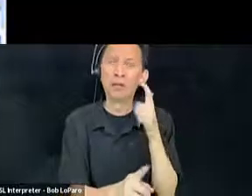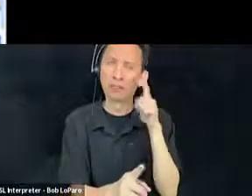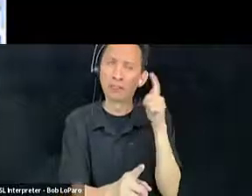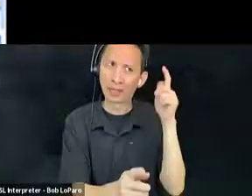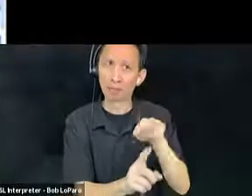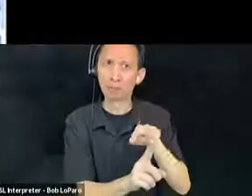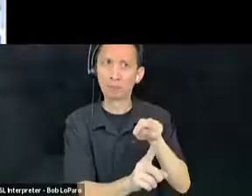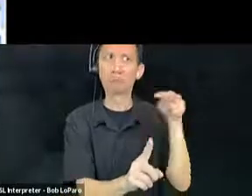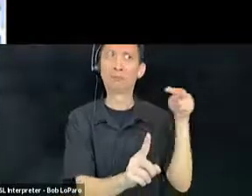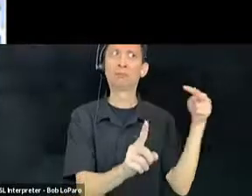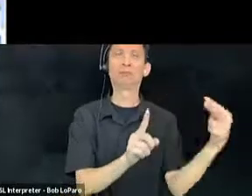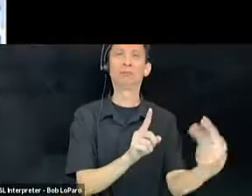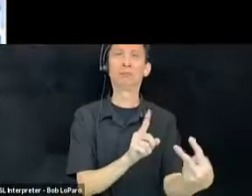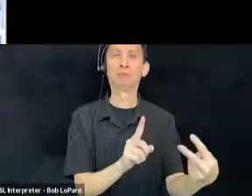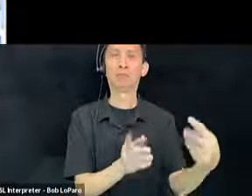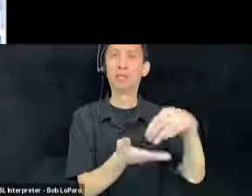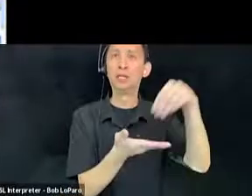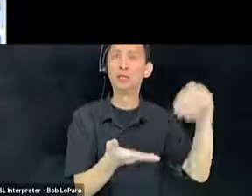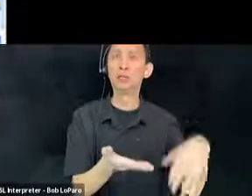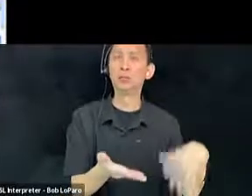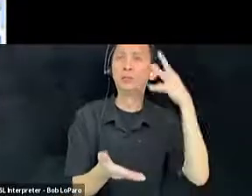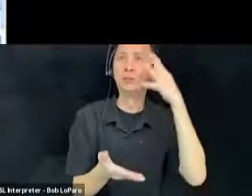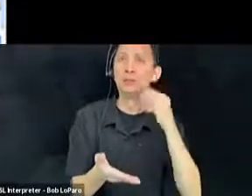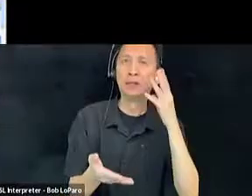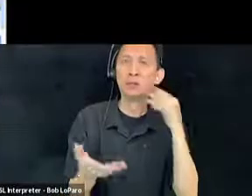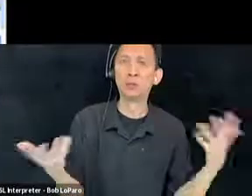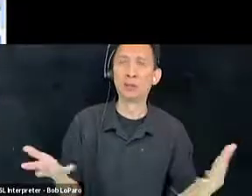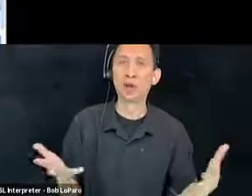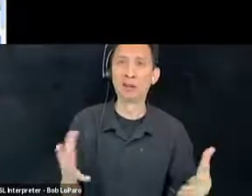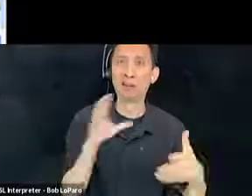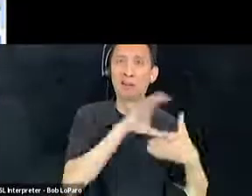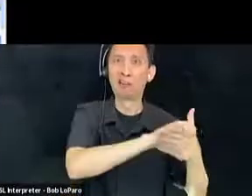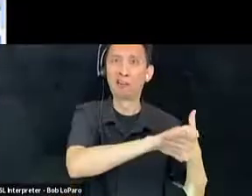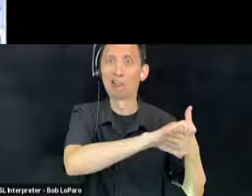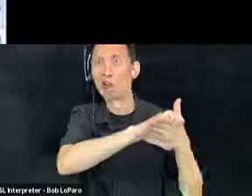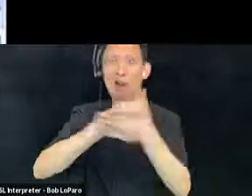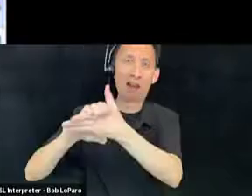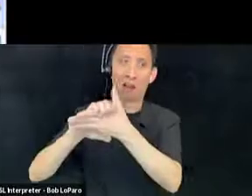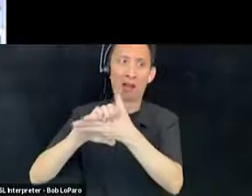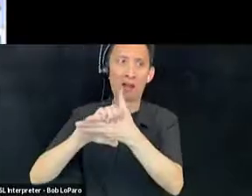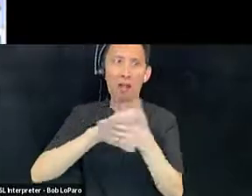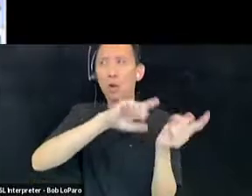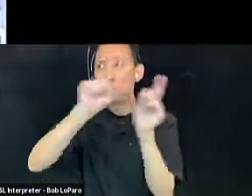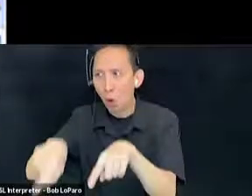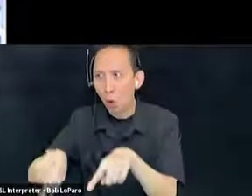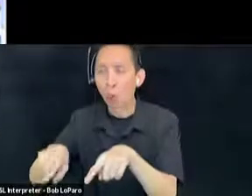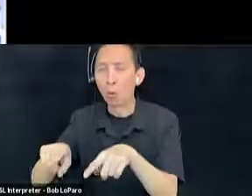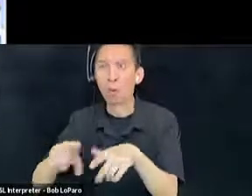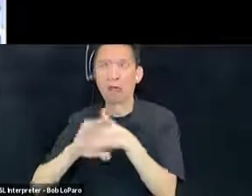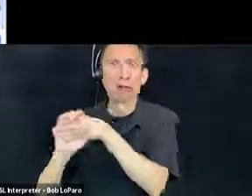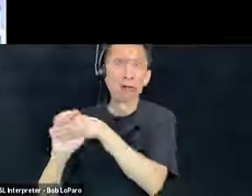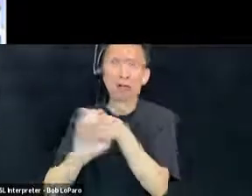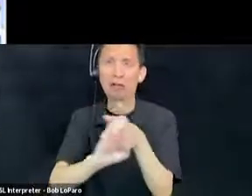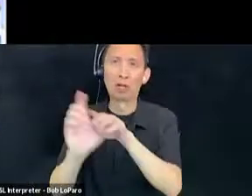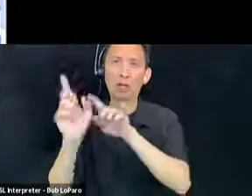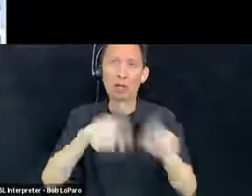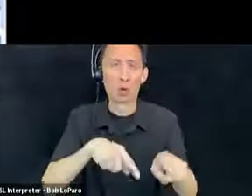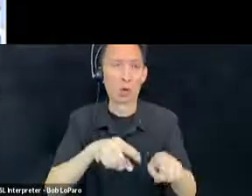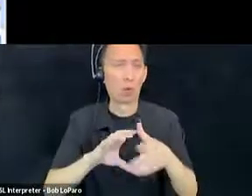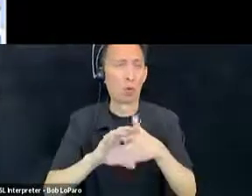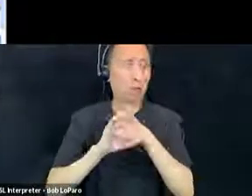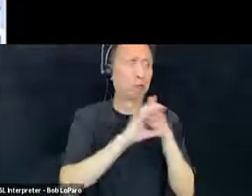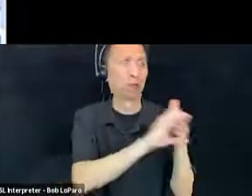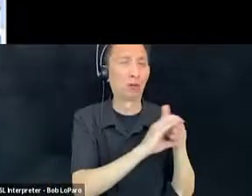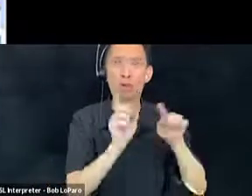happen around them, but it's not explained to them in a way that's accessible for them. And so they get a little upset because,